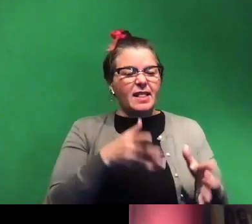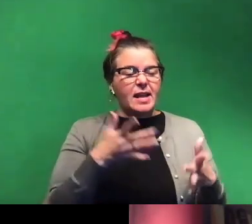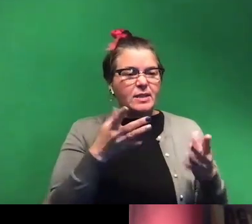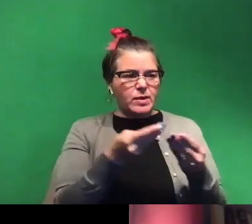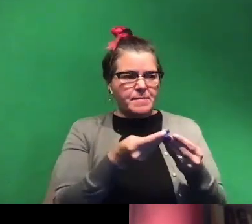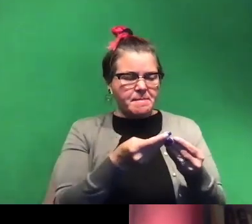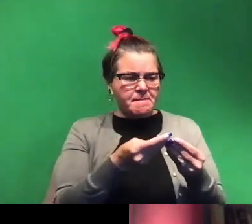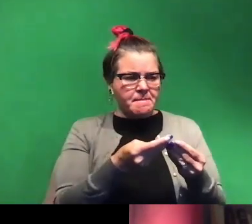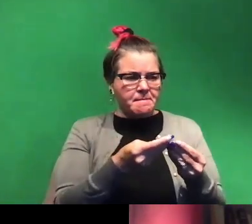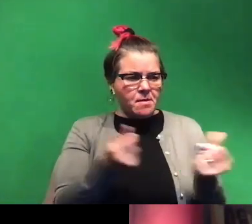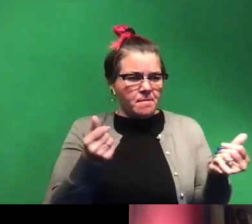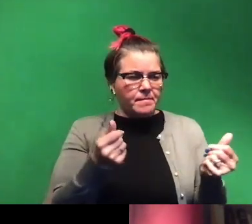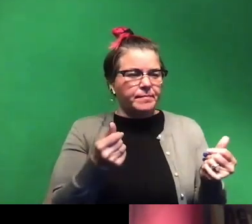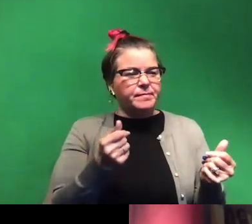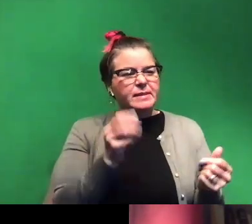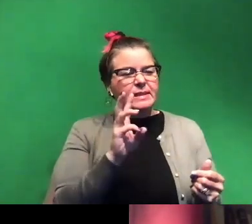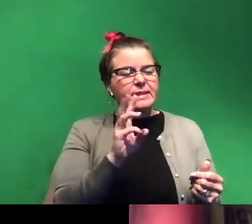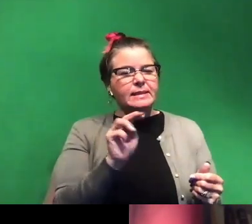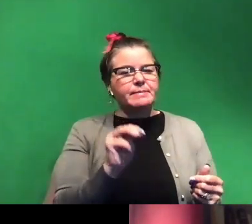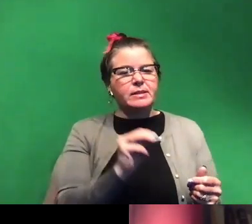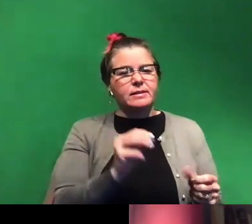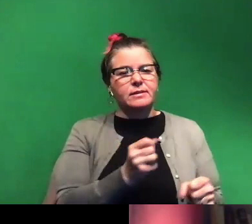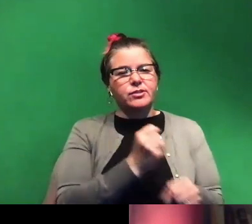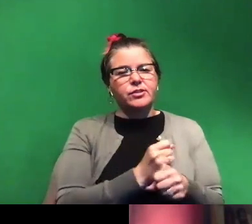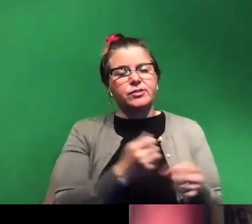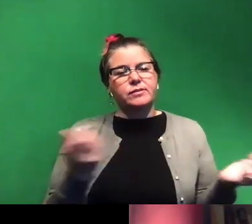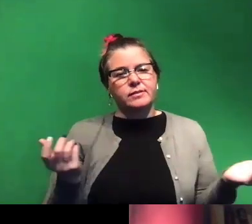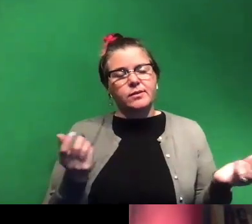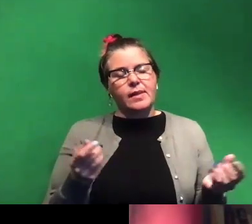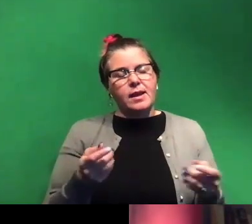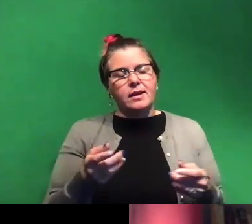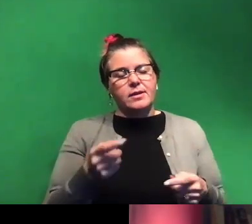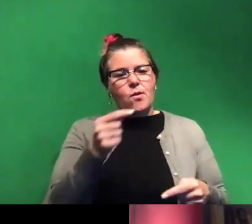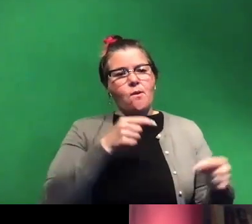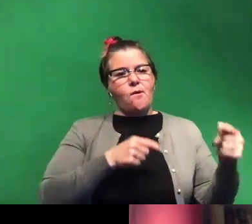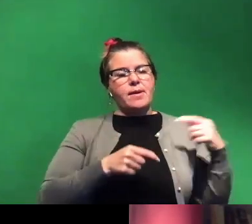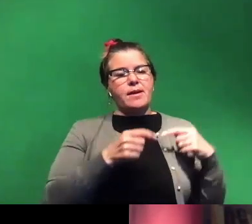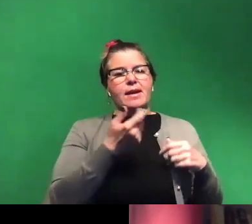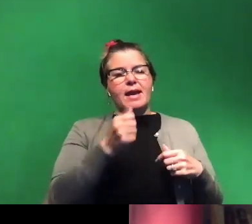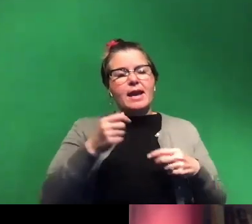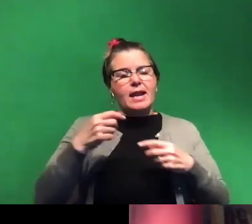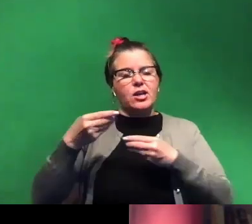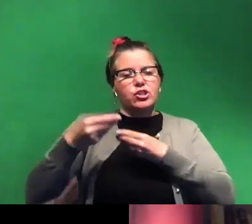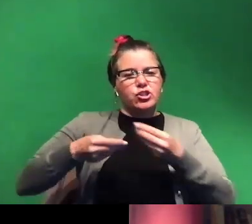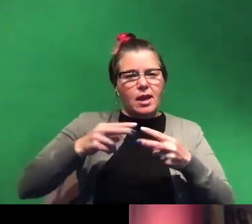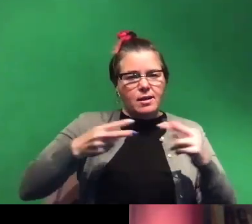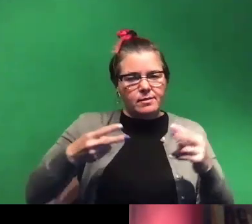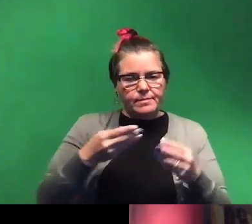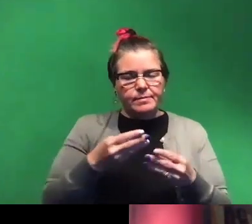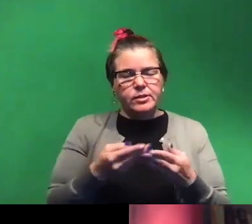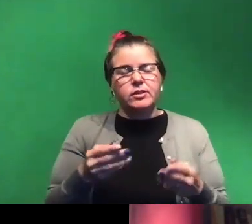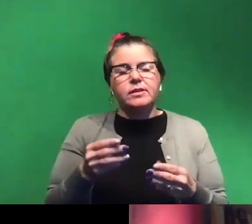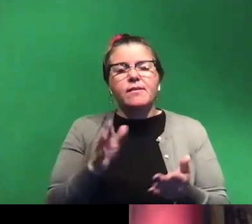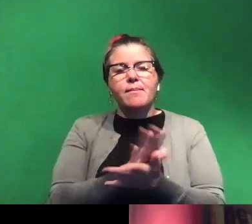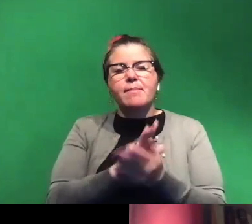disappear after about 6 million years. So that's about as far back as we can go and get any genetic material. There was a paper earlier this year saying